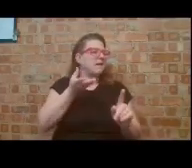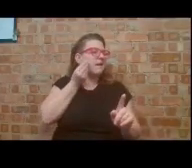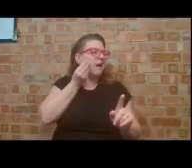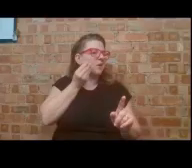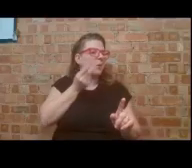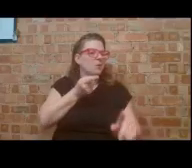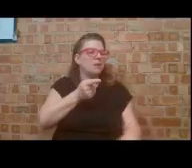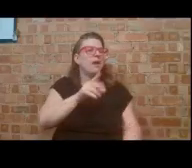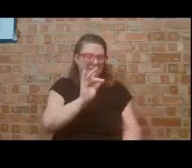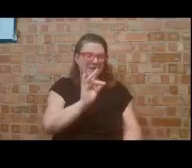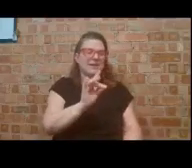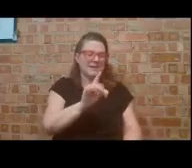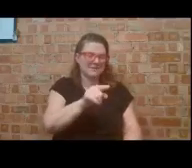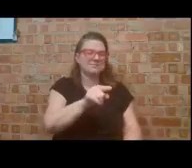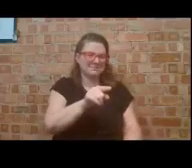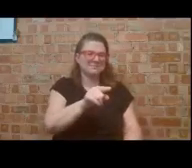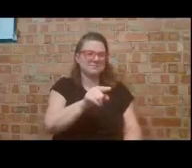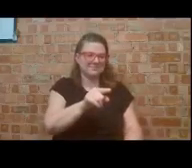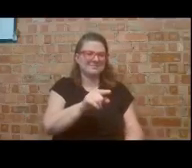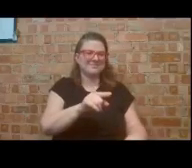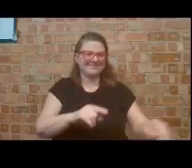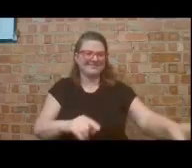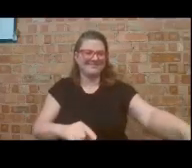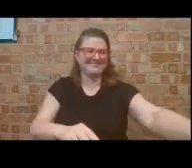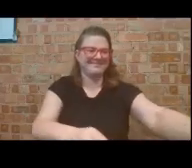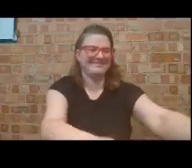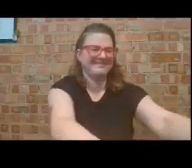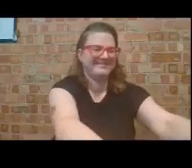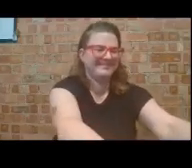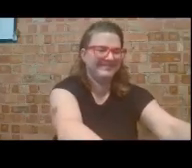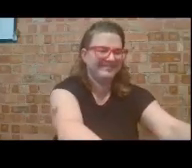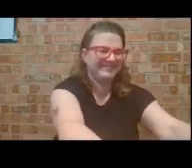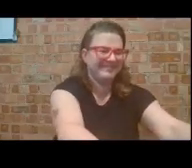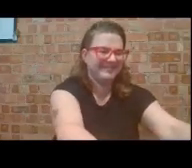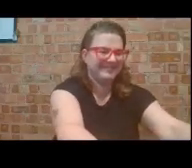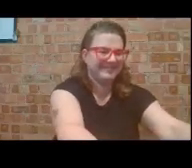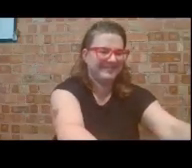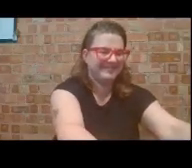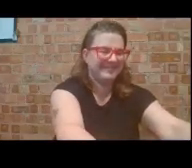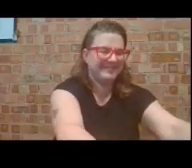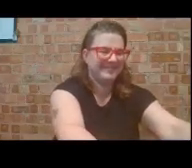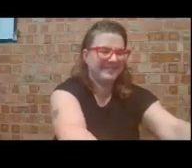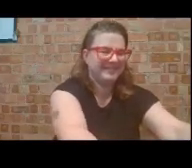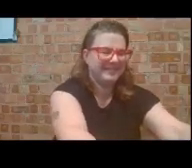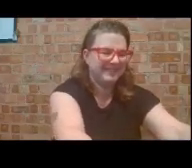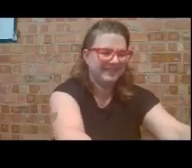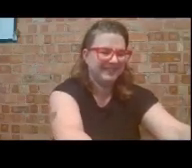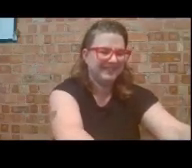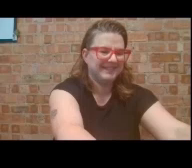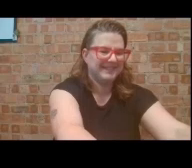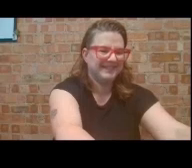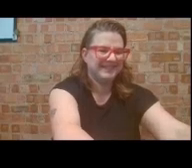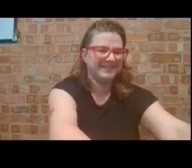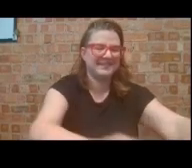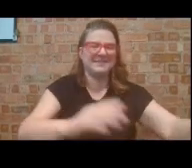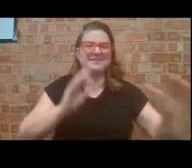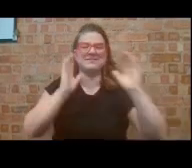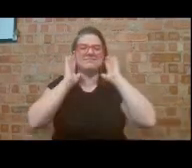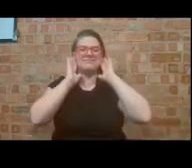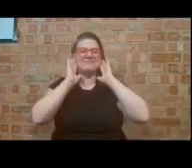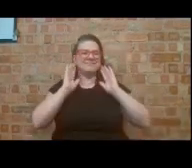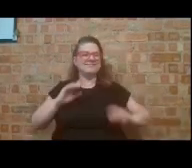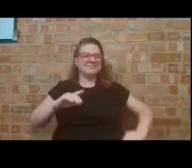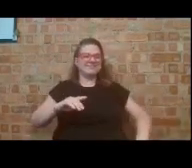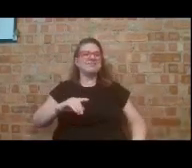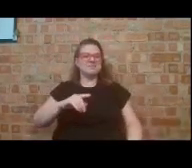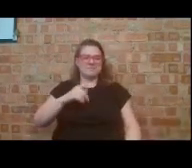3-finger double tap turns the zoom on, and double tap turns the zoom off. Now, when the zoom is turned on with your double tap,